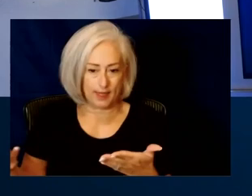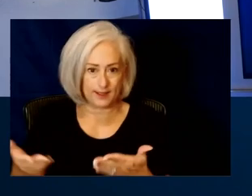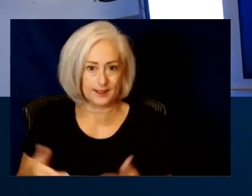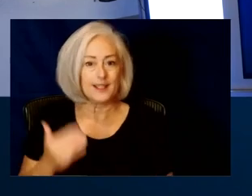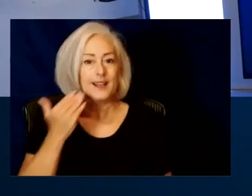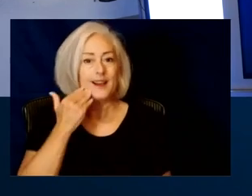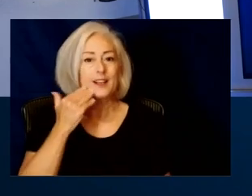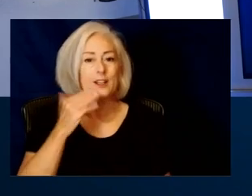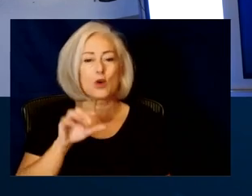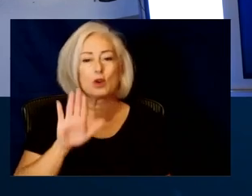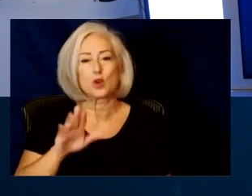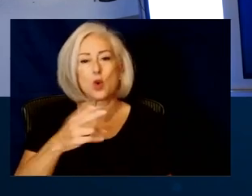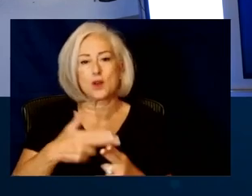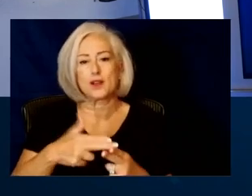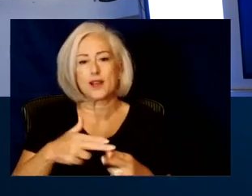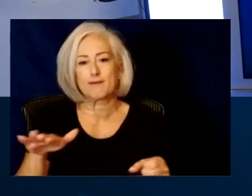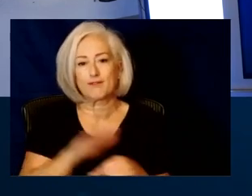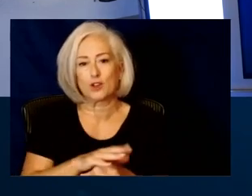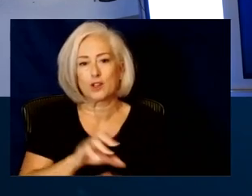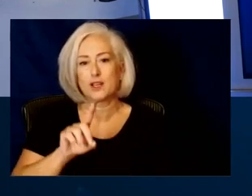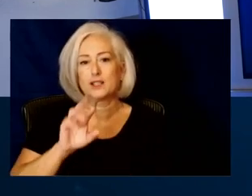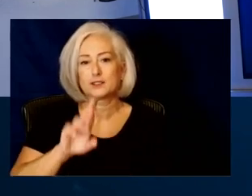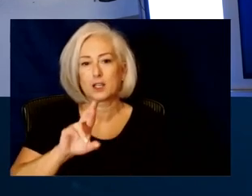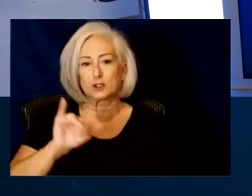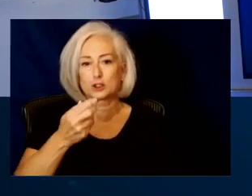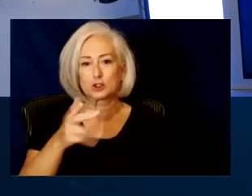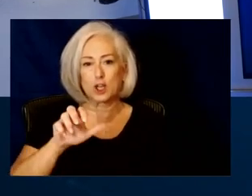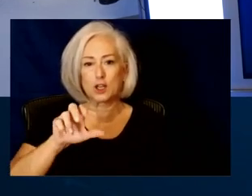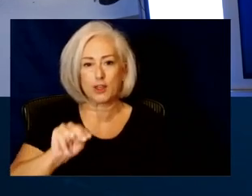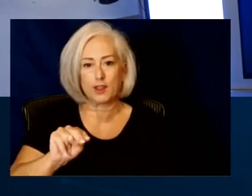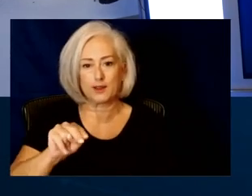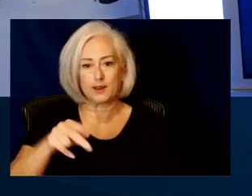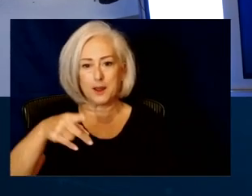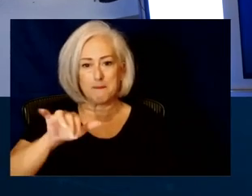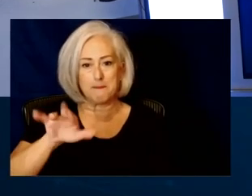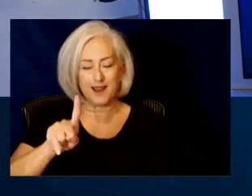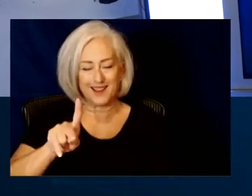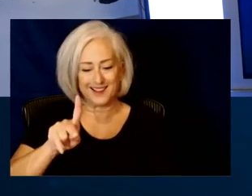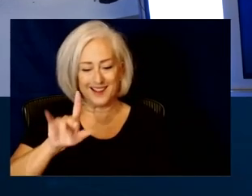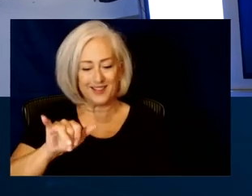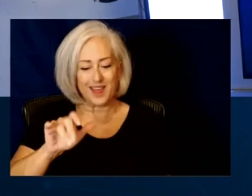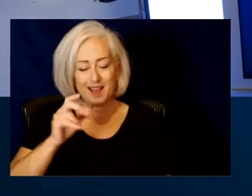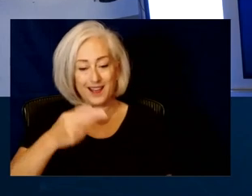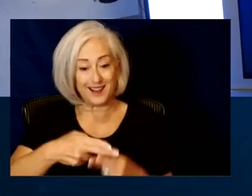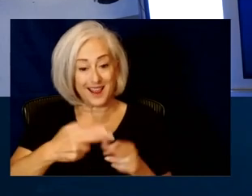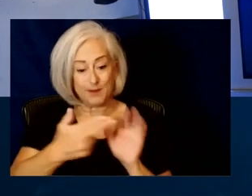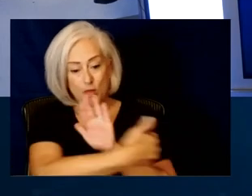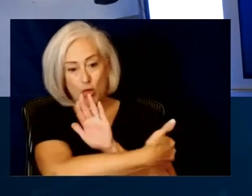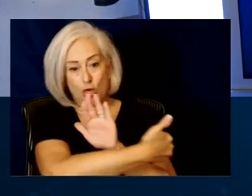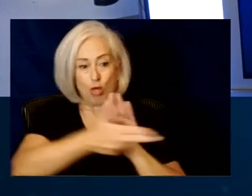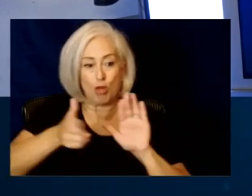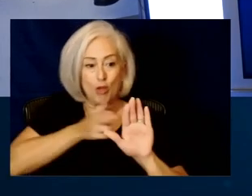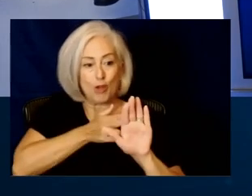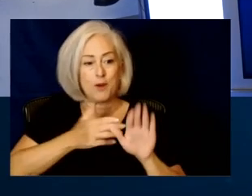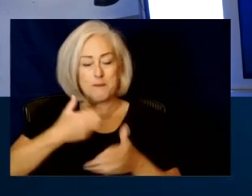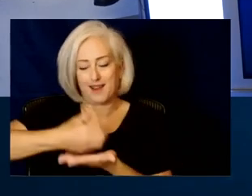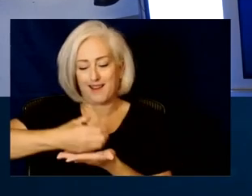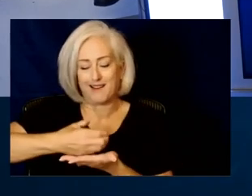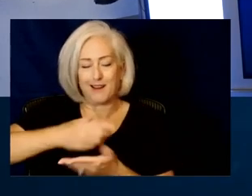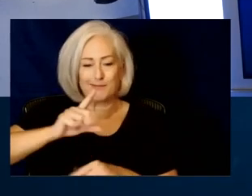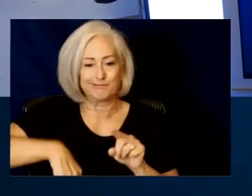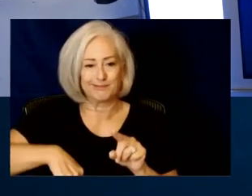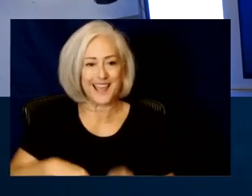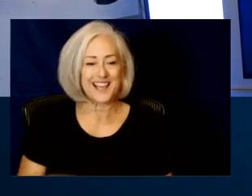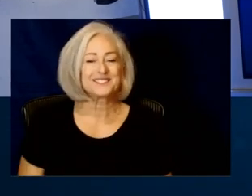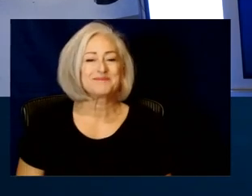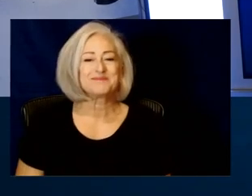Pike, but that doesn't fit my Star Trek mug. All right. All right. So we've learned the impact of low-dose screening